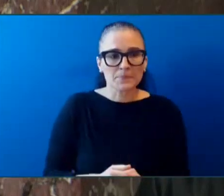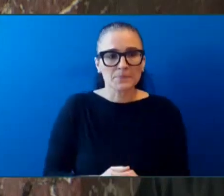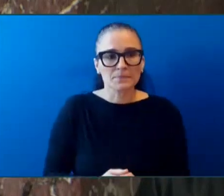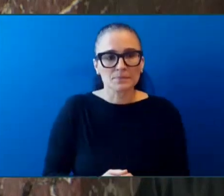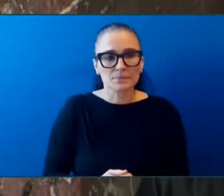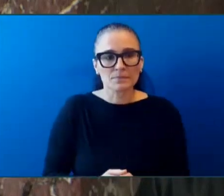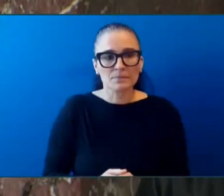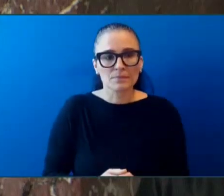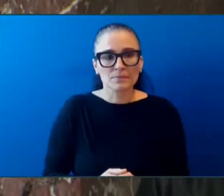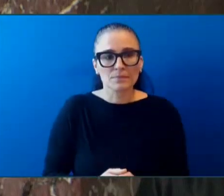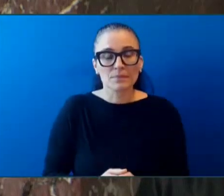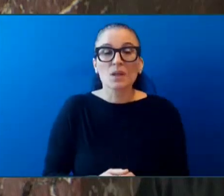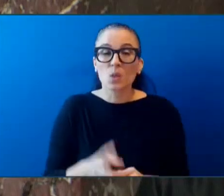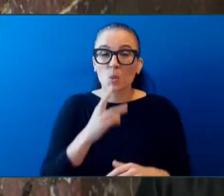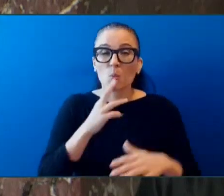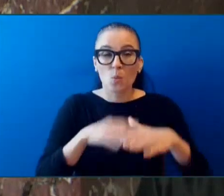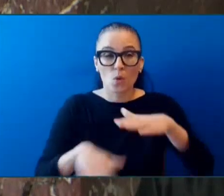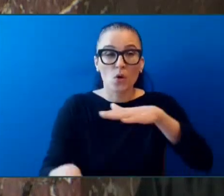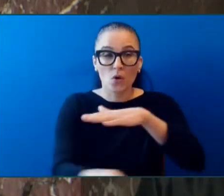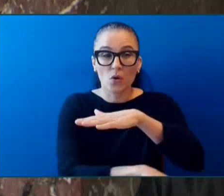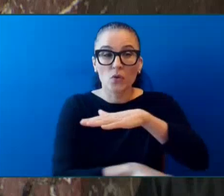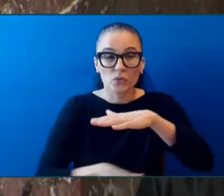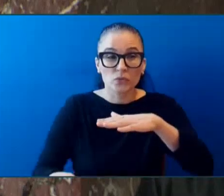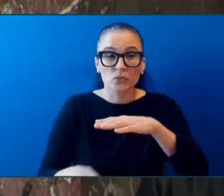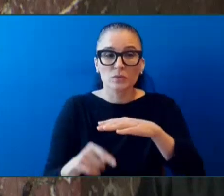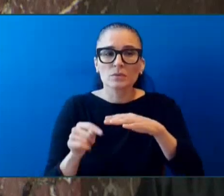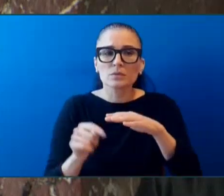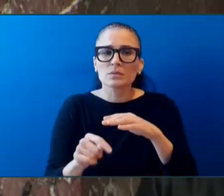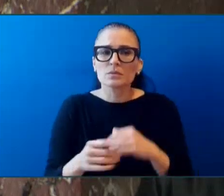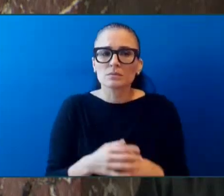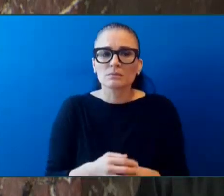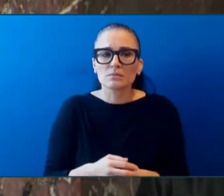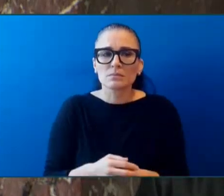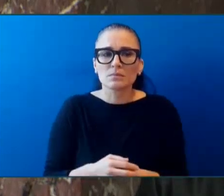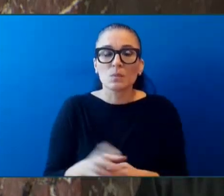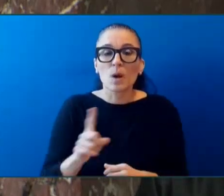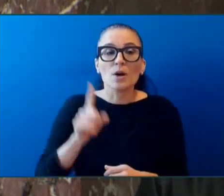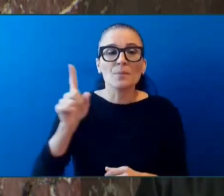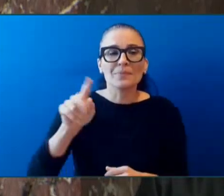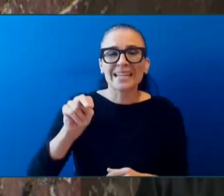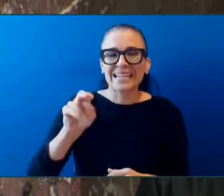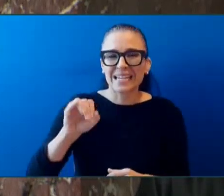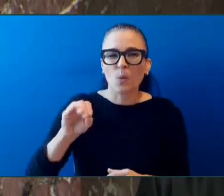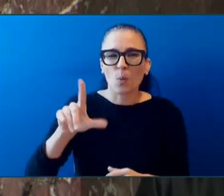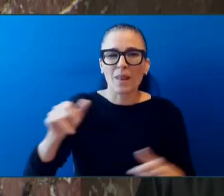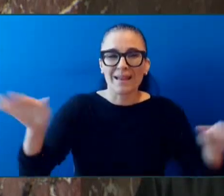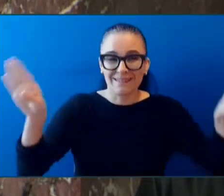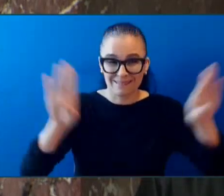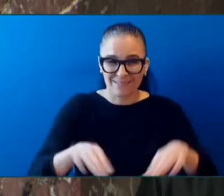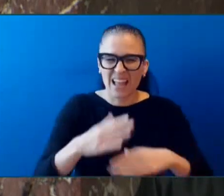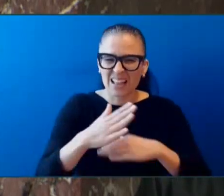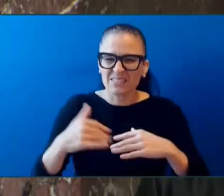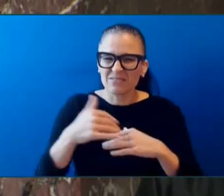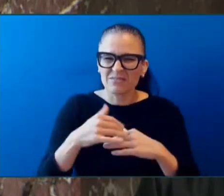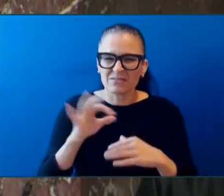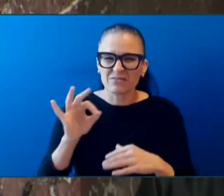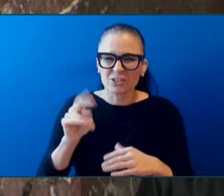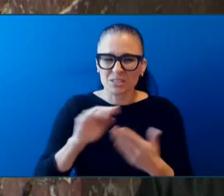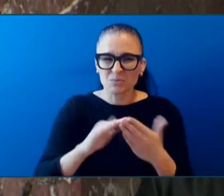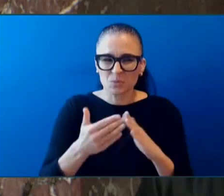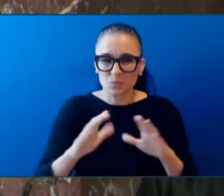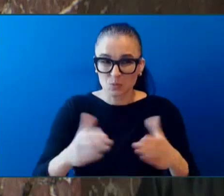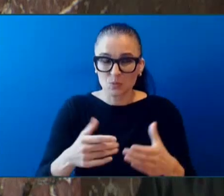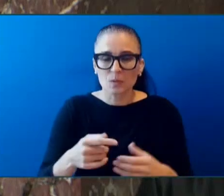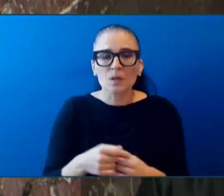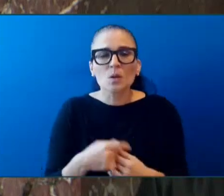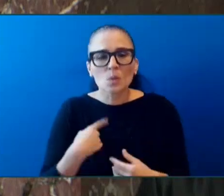table that was set up there, Nicola Valley, and others around the province, where First Nations are engaging with us in a government-to-government way, setting up water tables to have